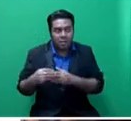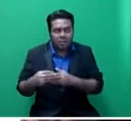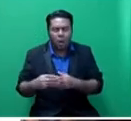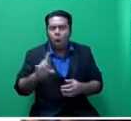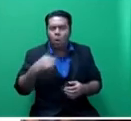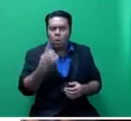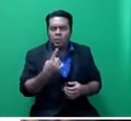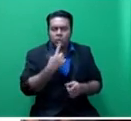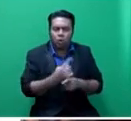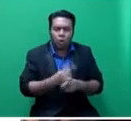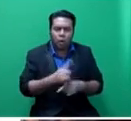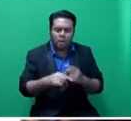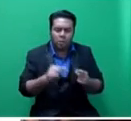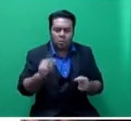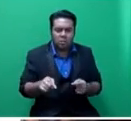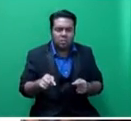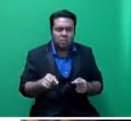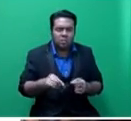in the room.